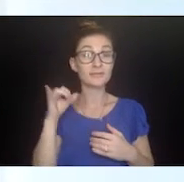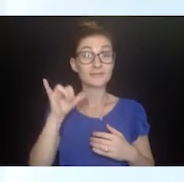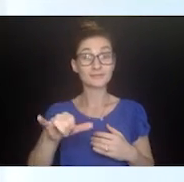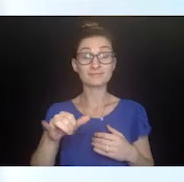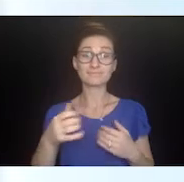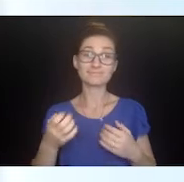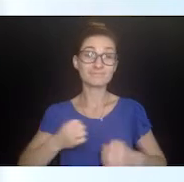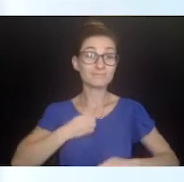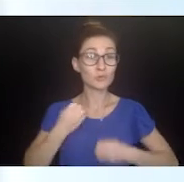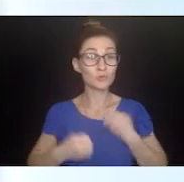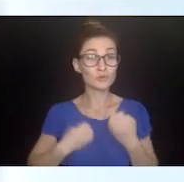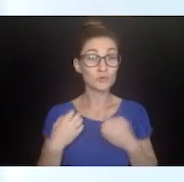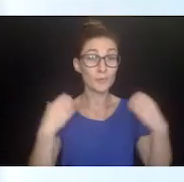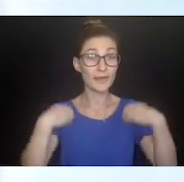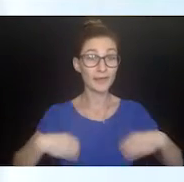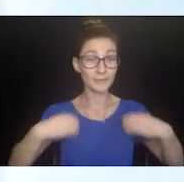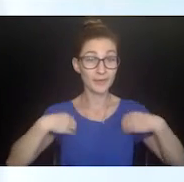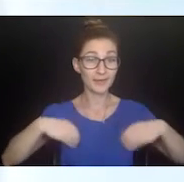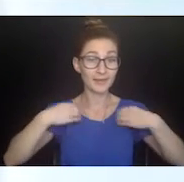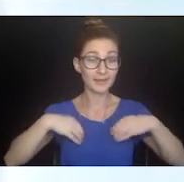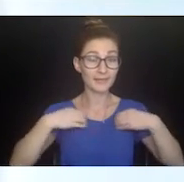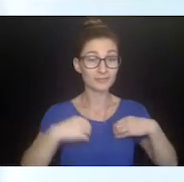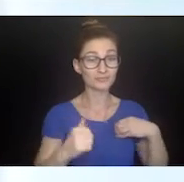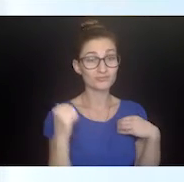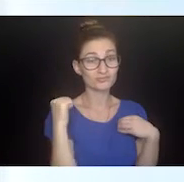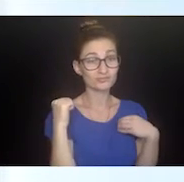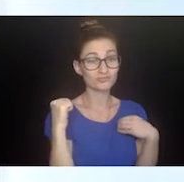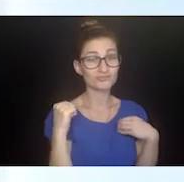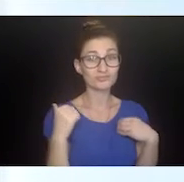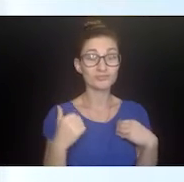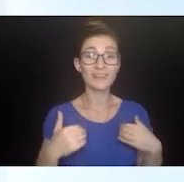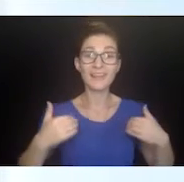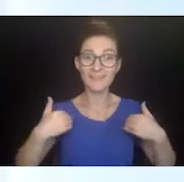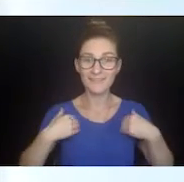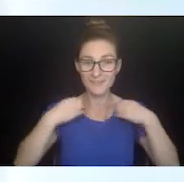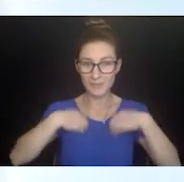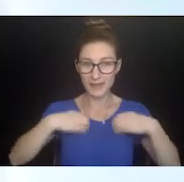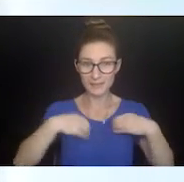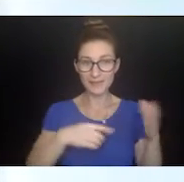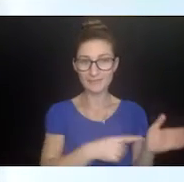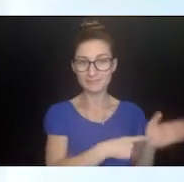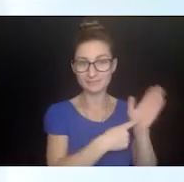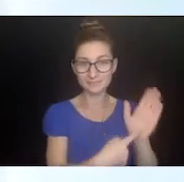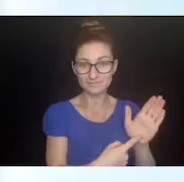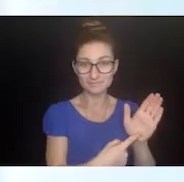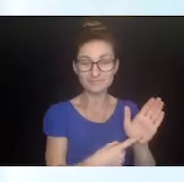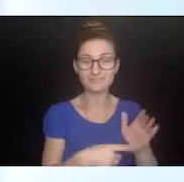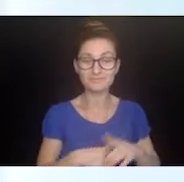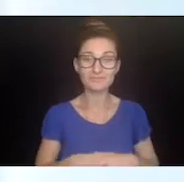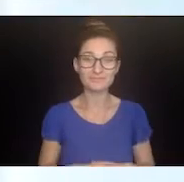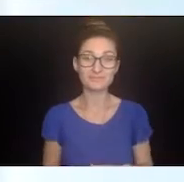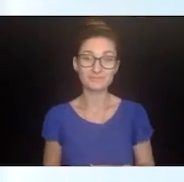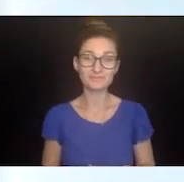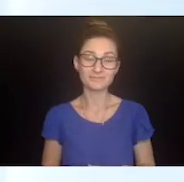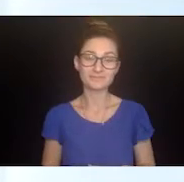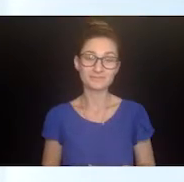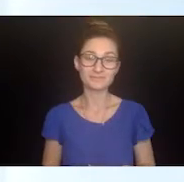my emotional backpack, because I could feel the weight of it. Now, I actually got my backpack here with me. And this is